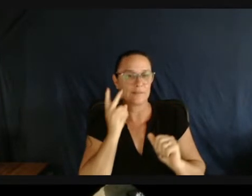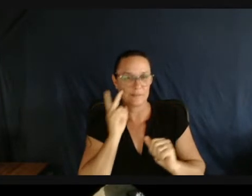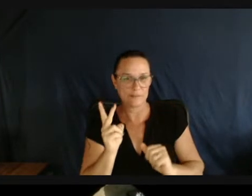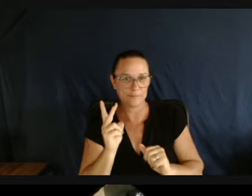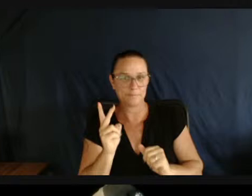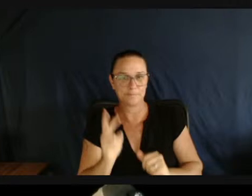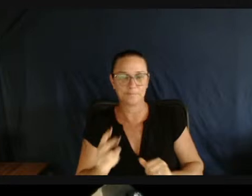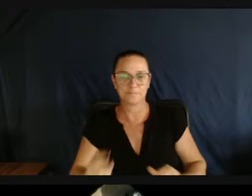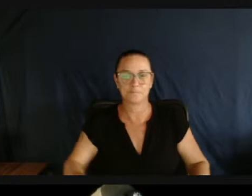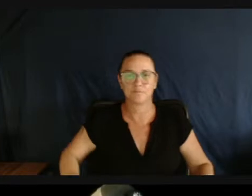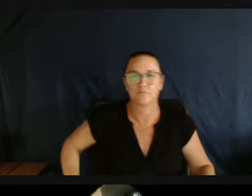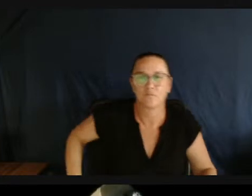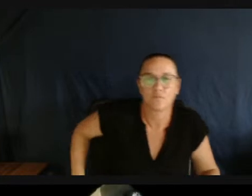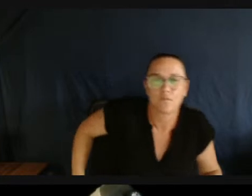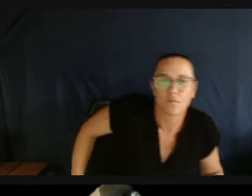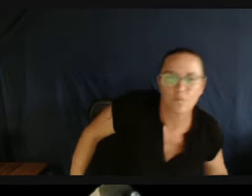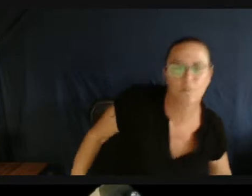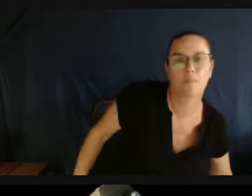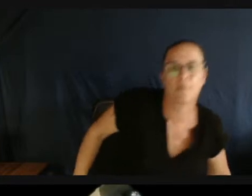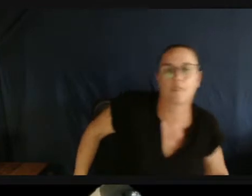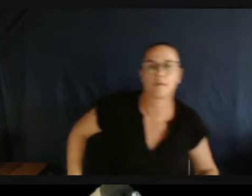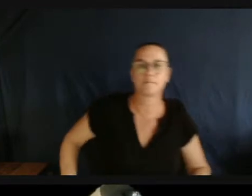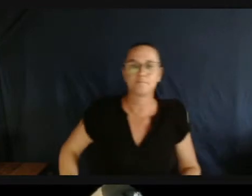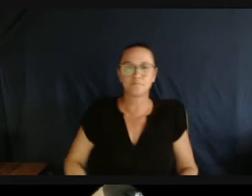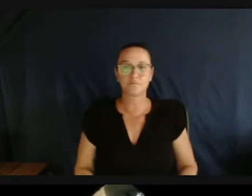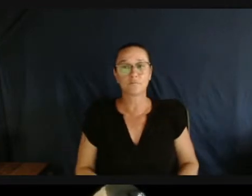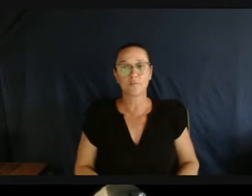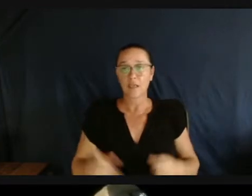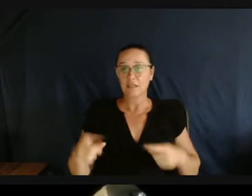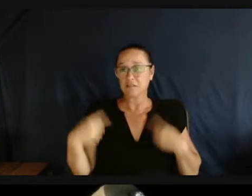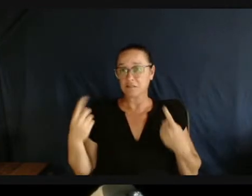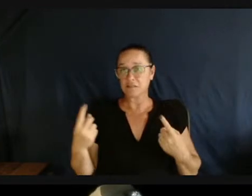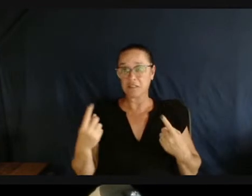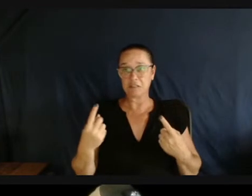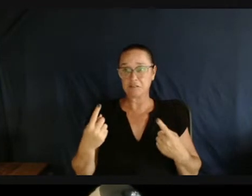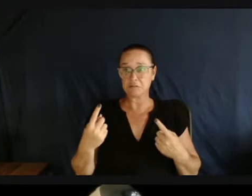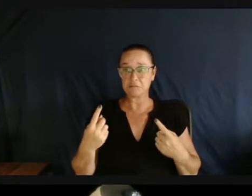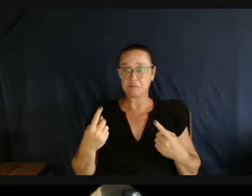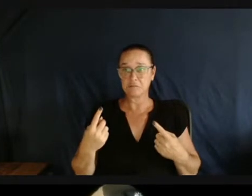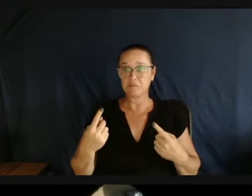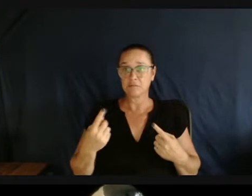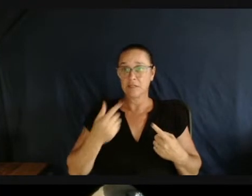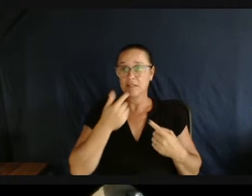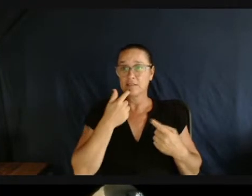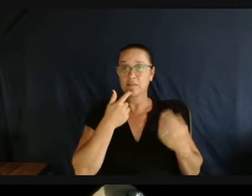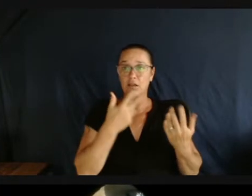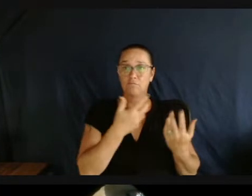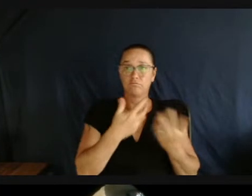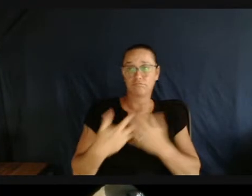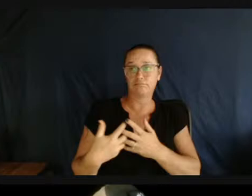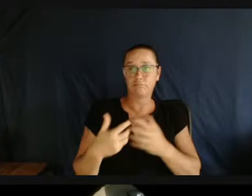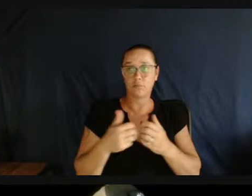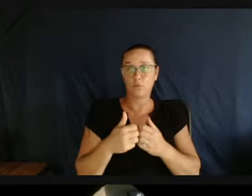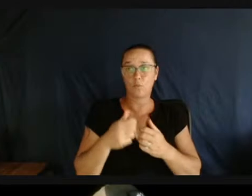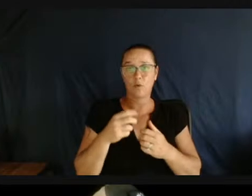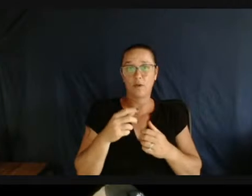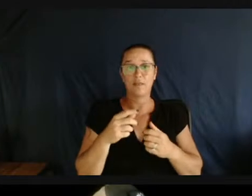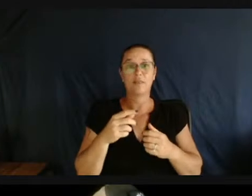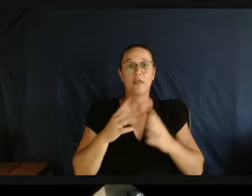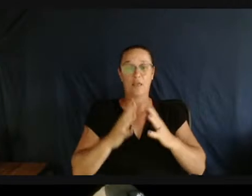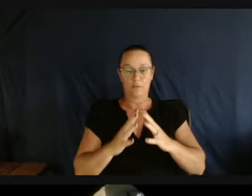as well here. And otherwise, since then, the eruption was coincident with the change in tilt back to